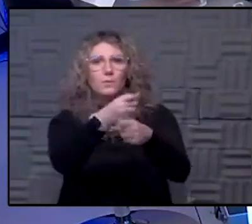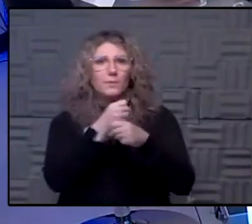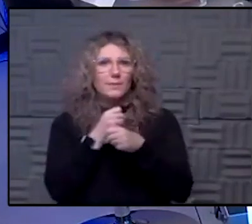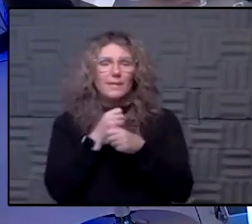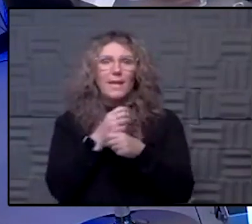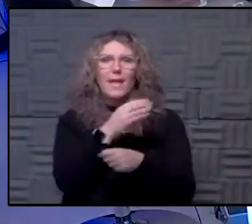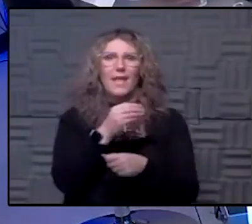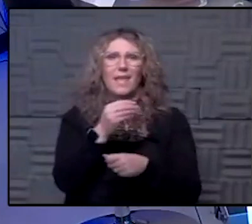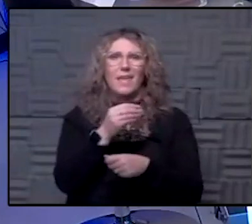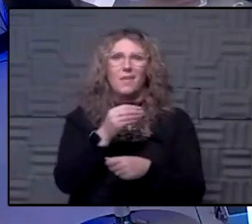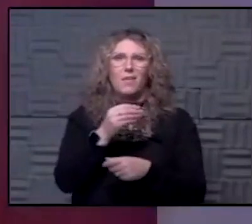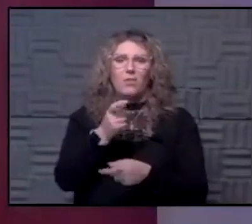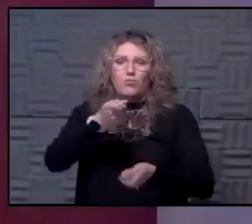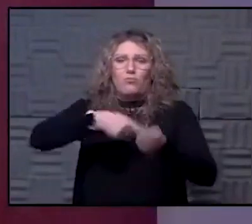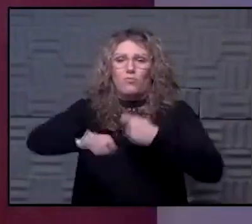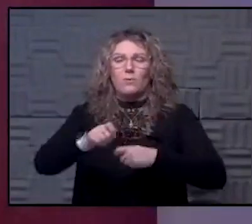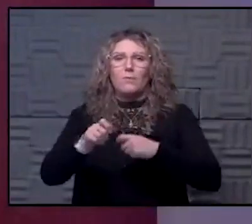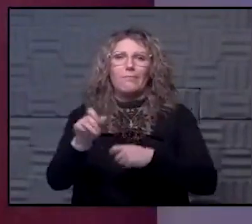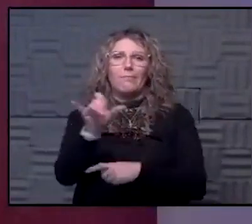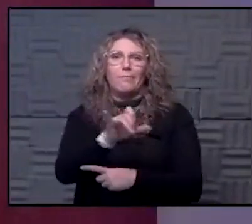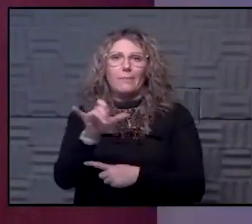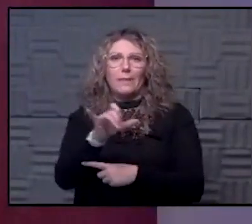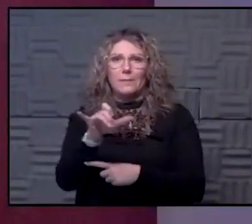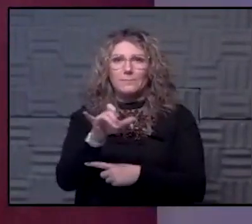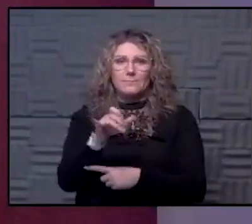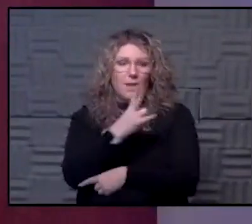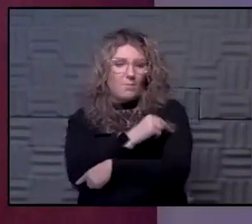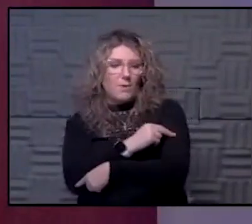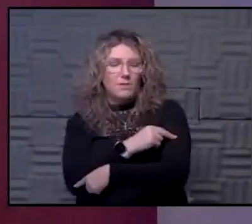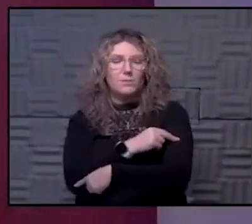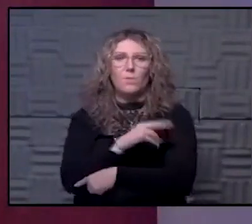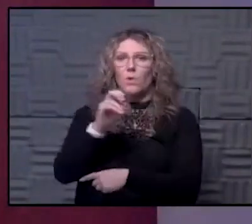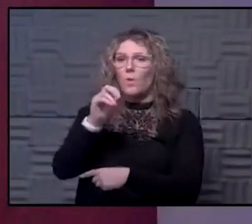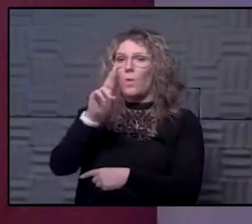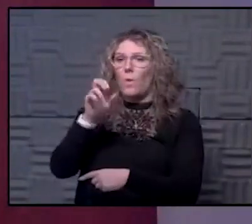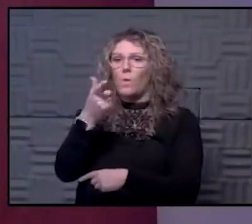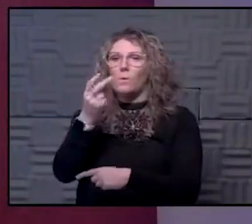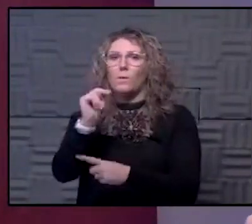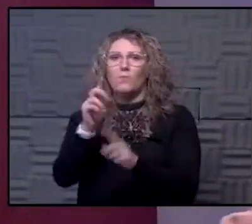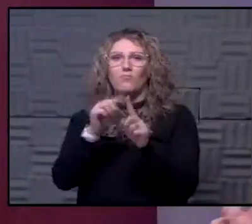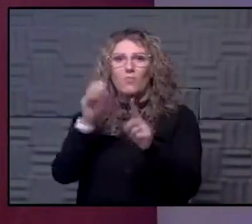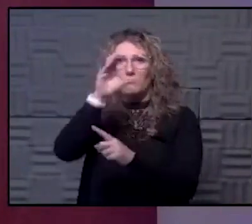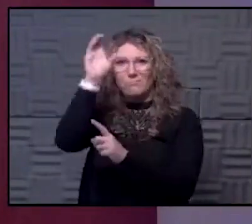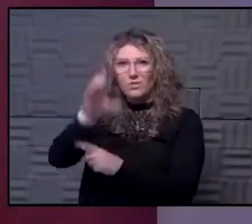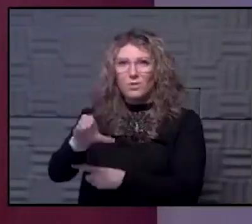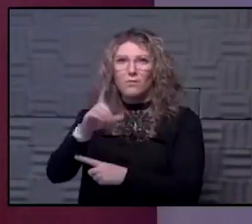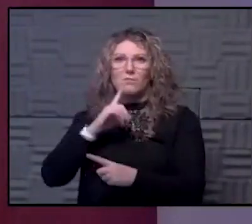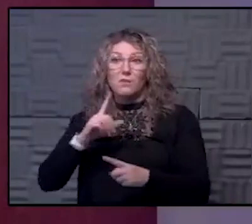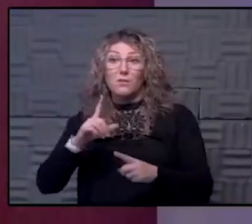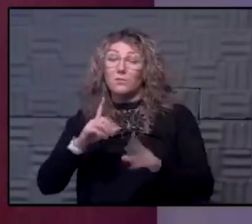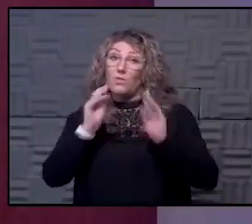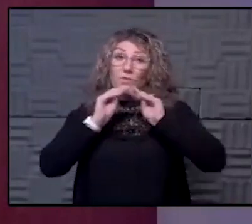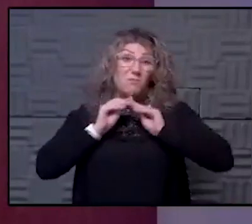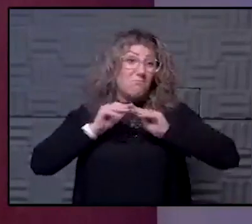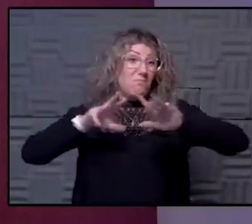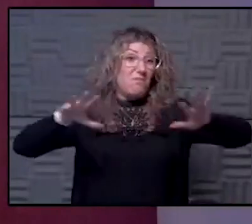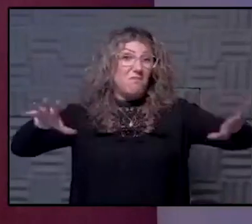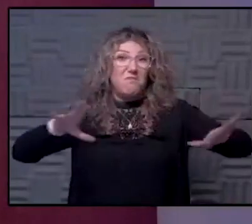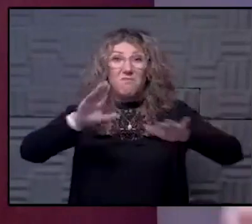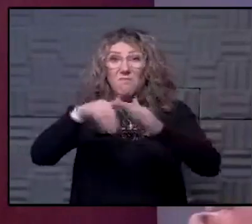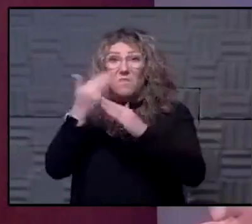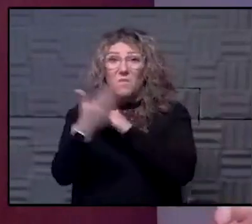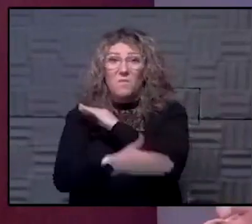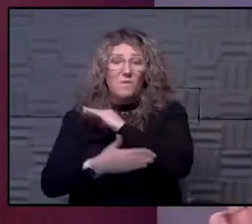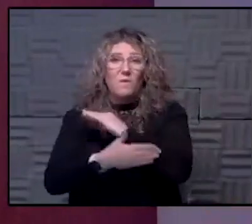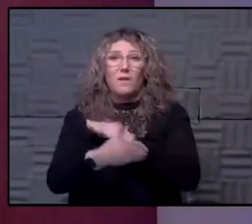they were transplanting in that same hospital with an organ from Chicago. So organs were flying across the state, and people